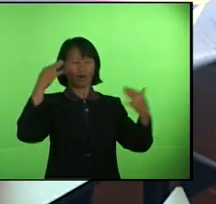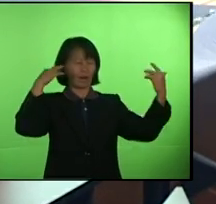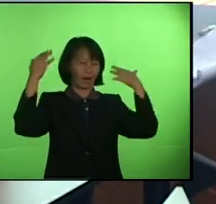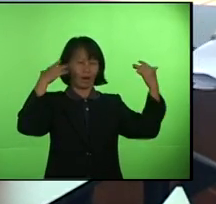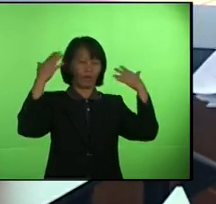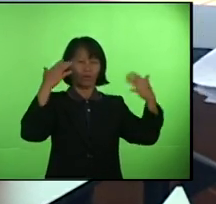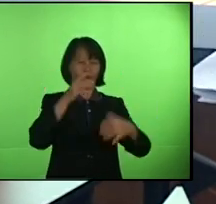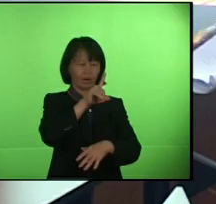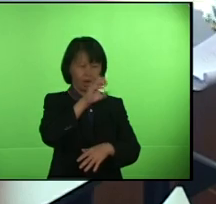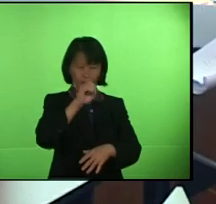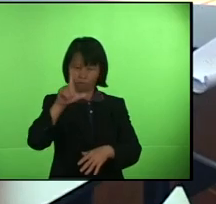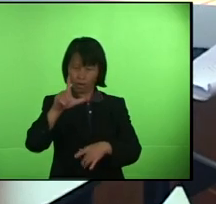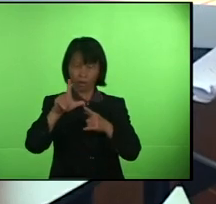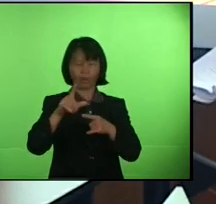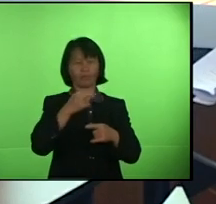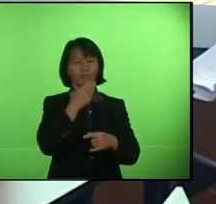RSN, real soon now.